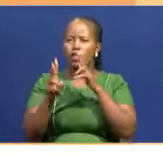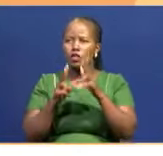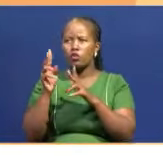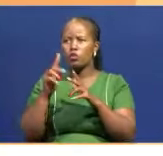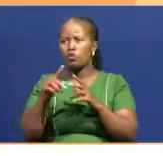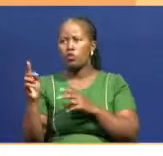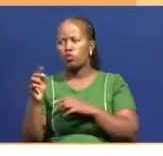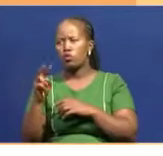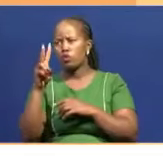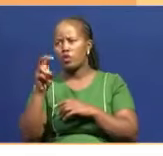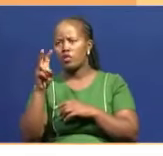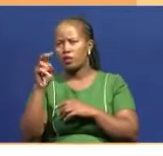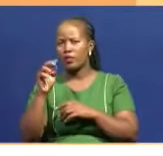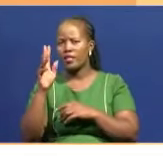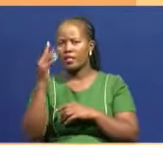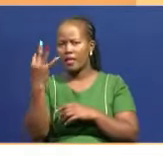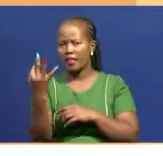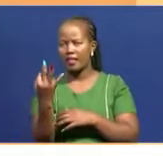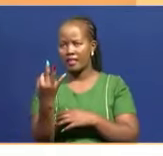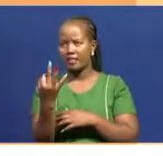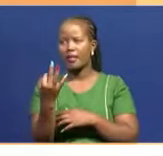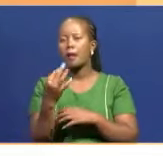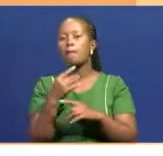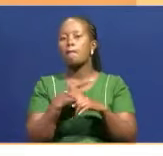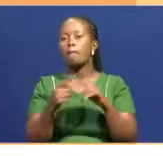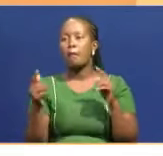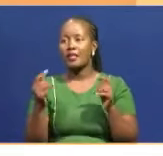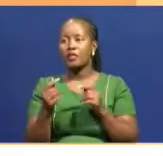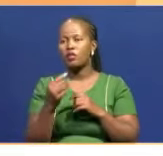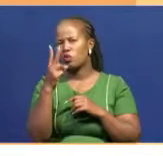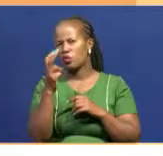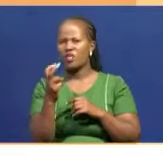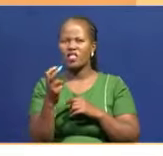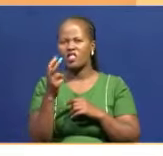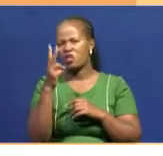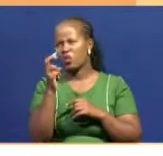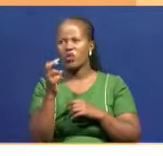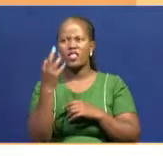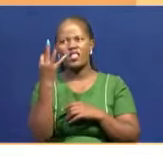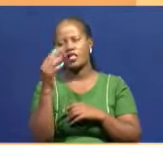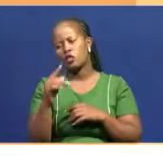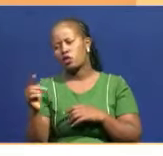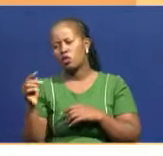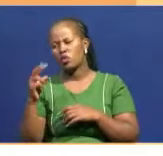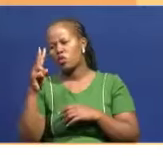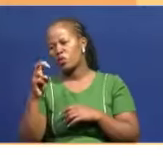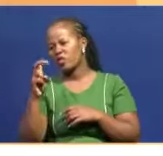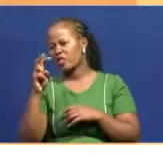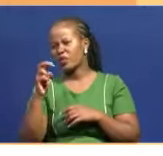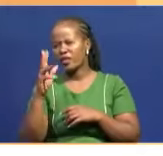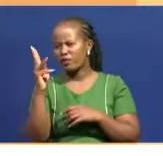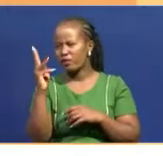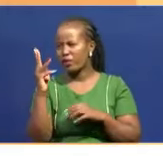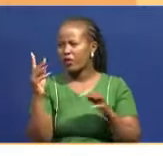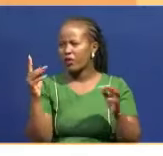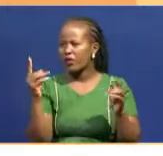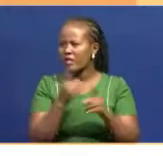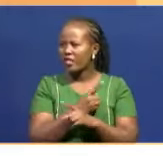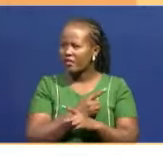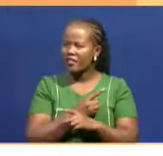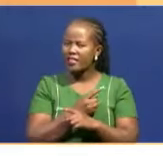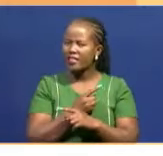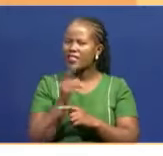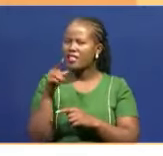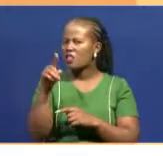2022-2023 Kenya Cup standings determined that, but the 2023-2024 Kenya Cup is a story by itself. Yes. You are either up